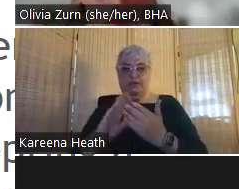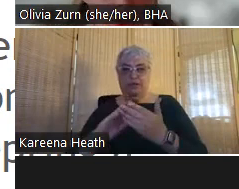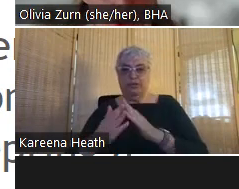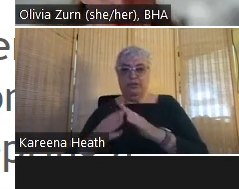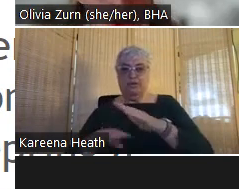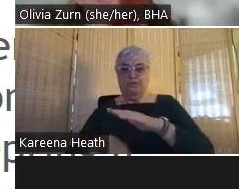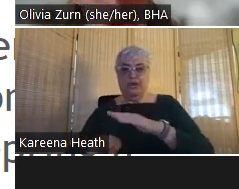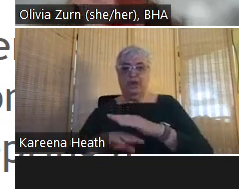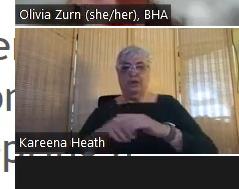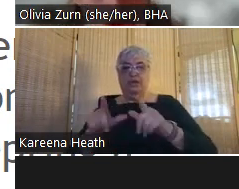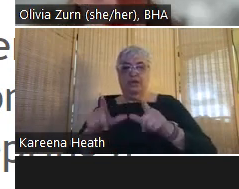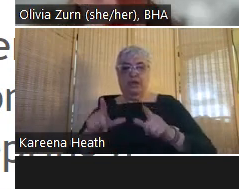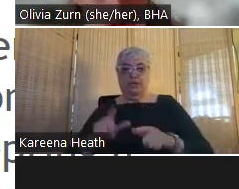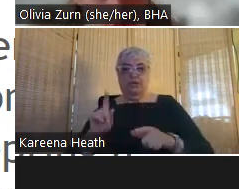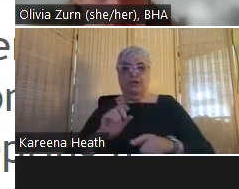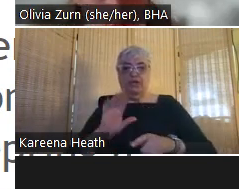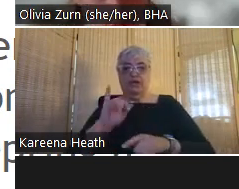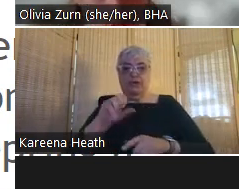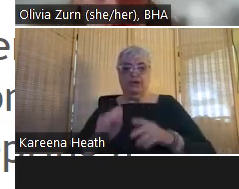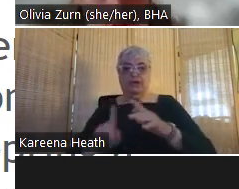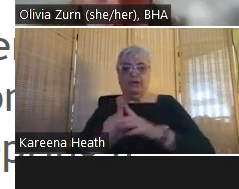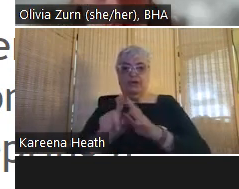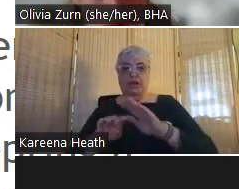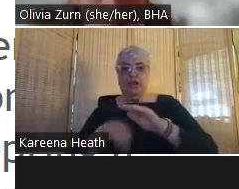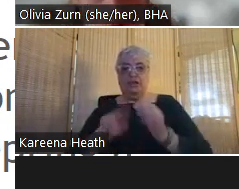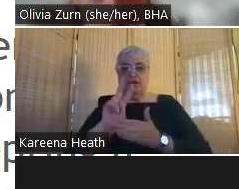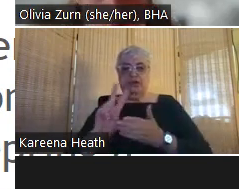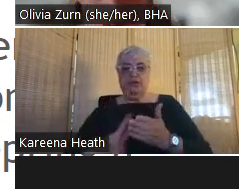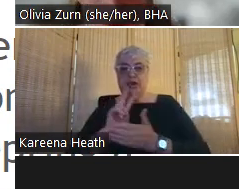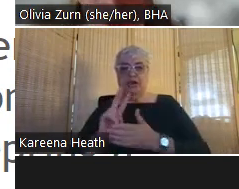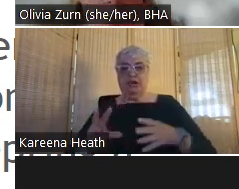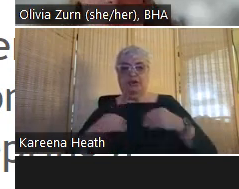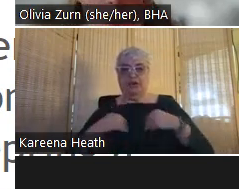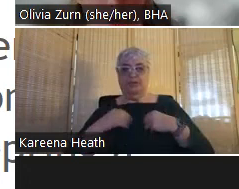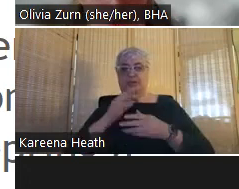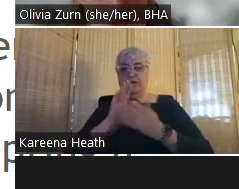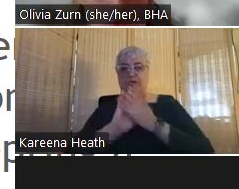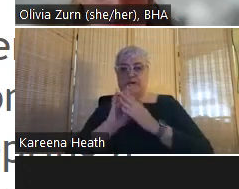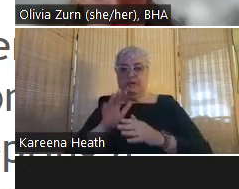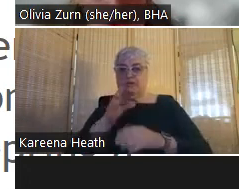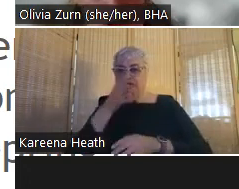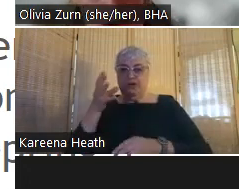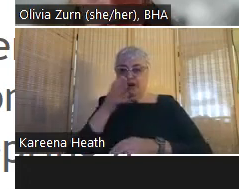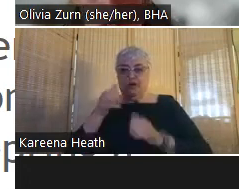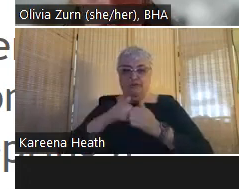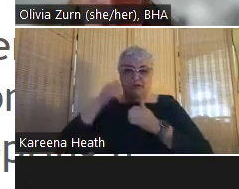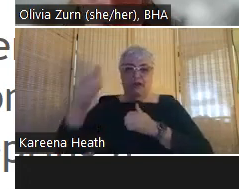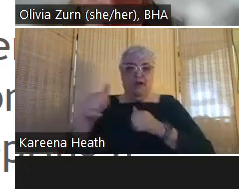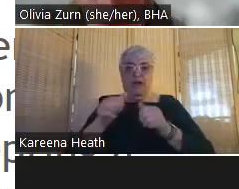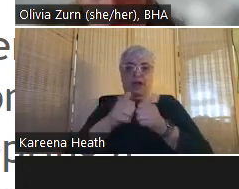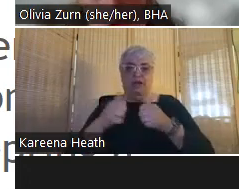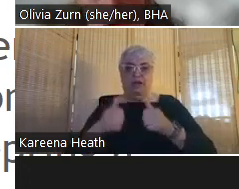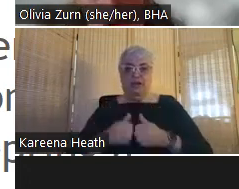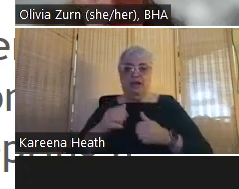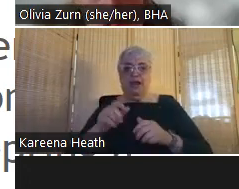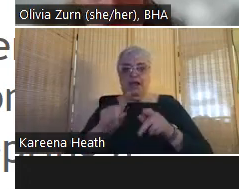community-based location where a crisis occurs within 2 hours of accepting a dispatch request for rural and frontier areas, and